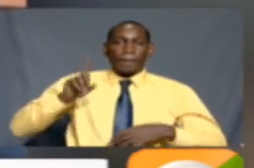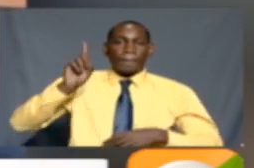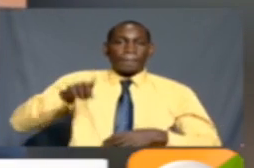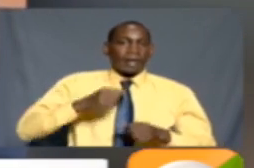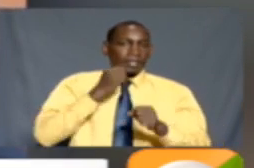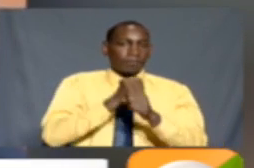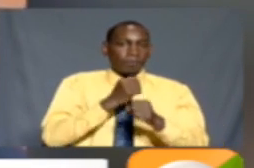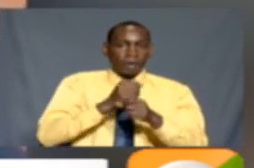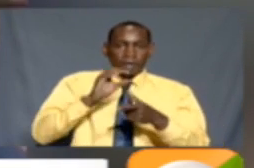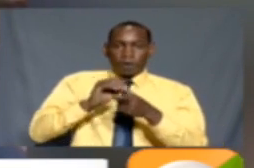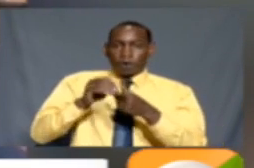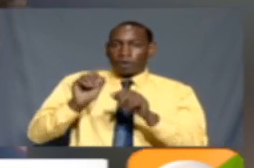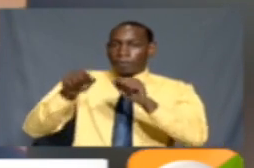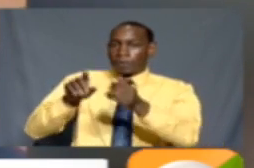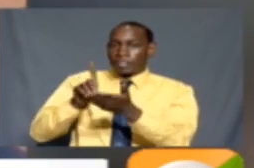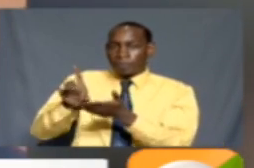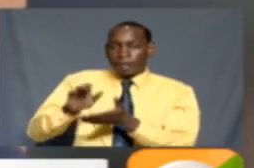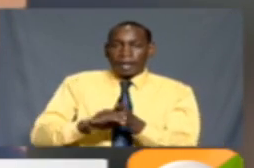Yes. Otherwise, I will remove them.